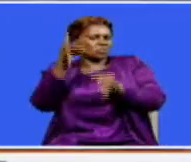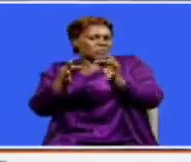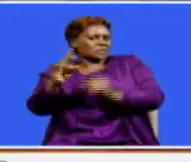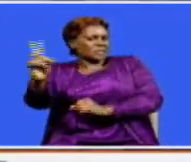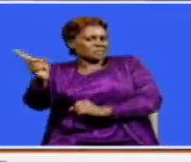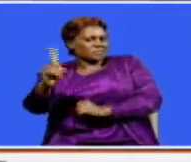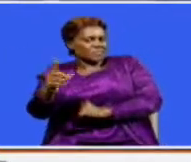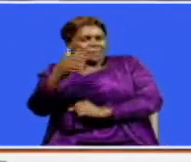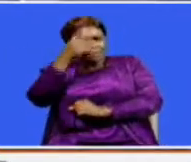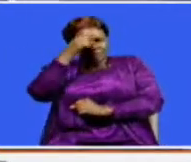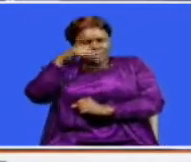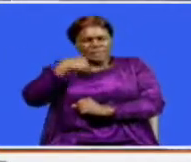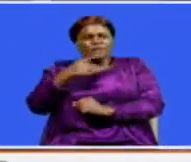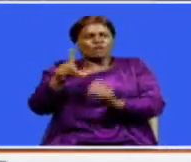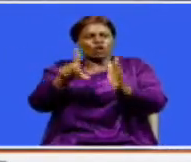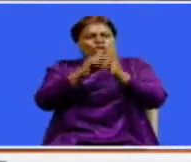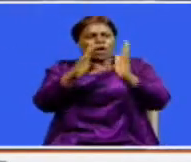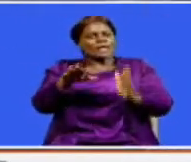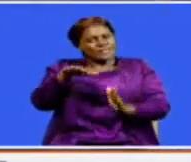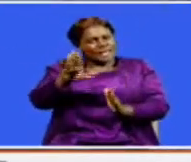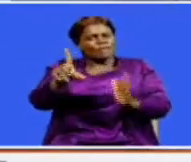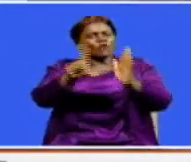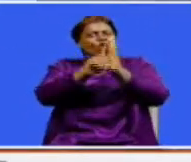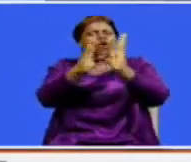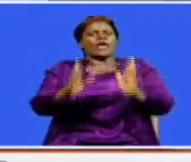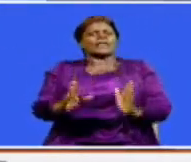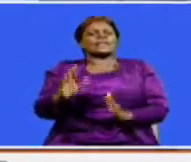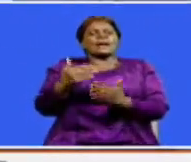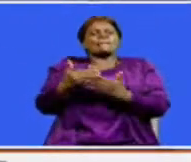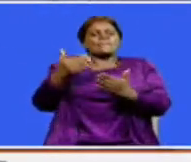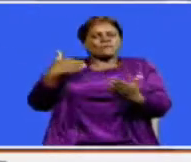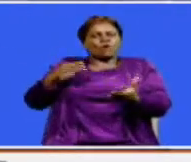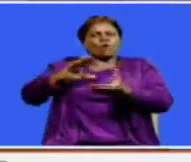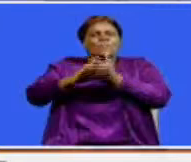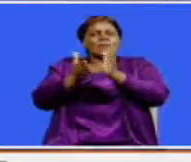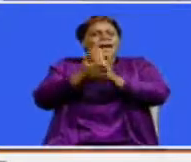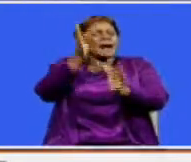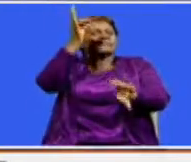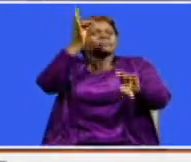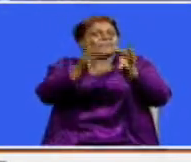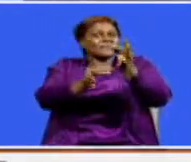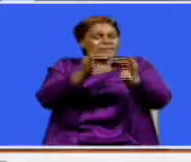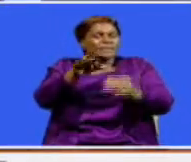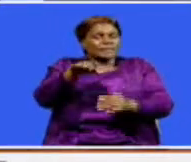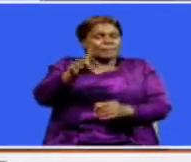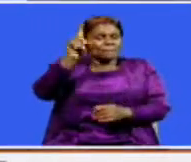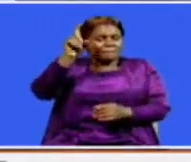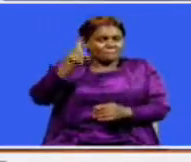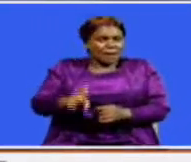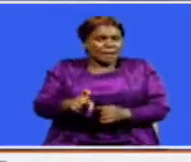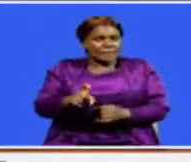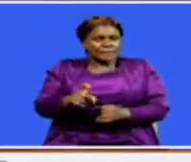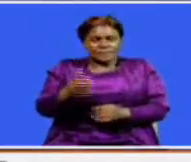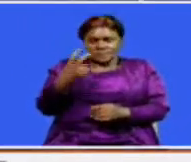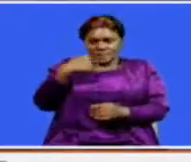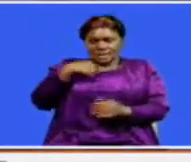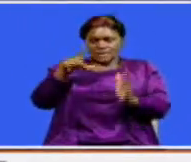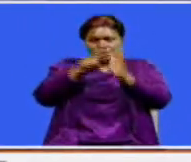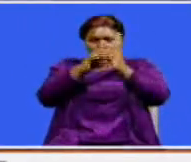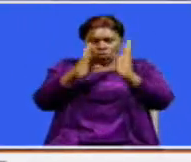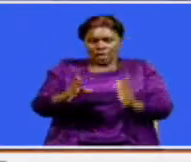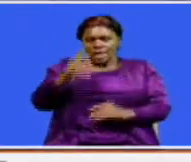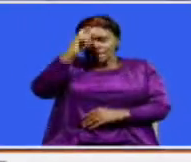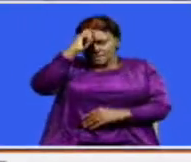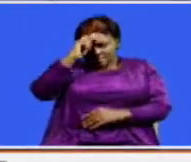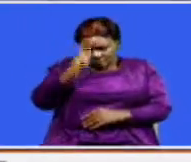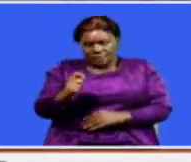judiciary, because we are all lawyers. They are also lawyers first before they become judges. And they have to accord us lawyers the due